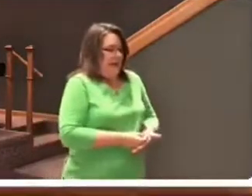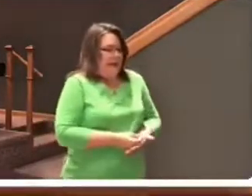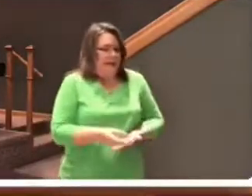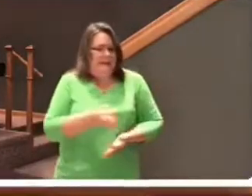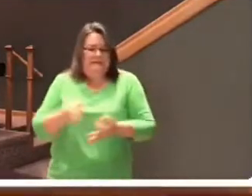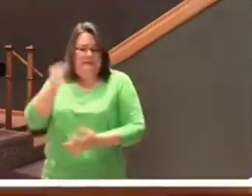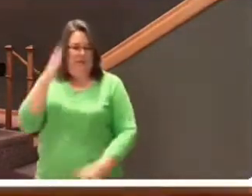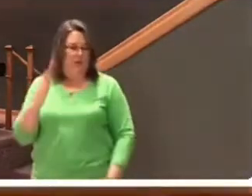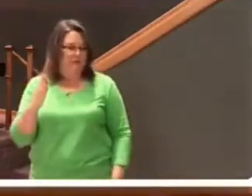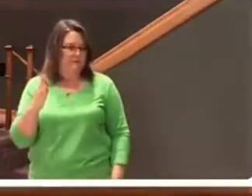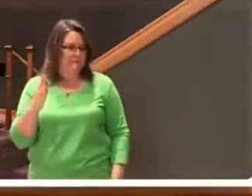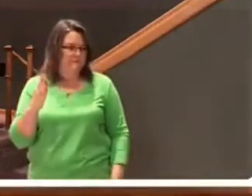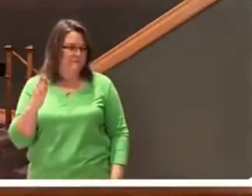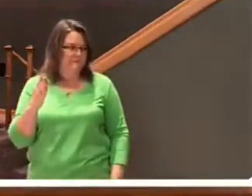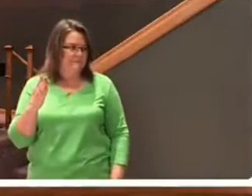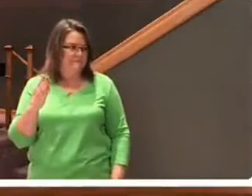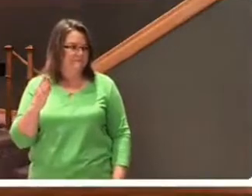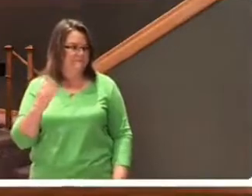God.